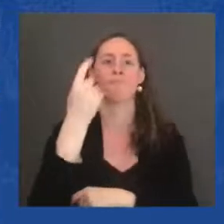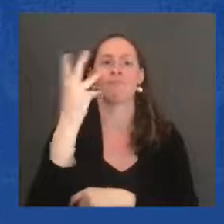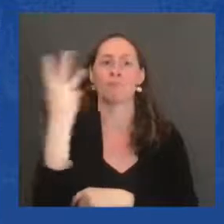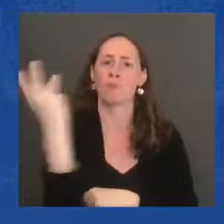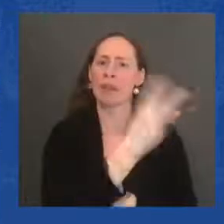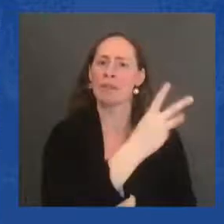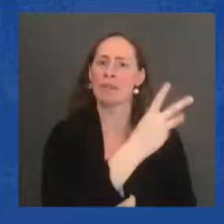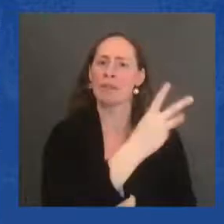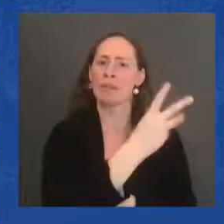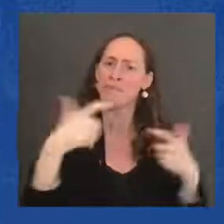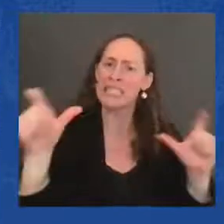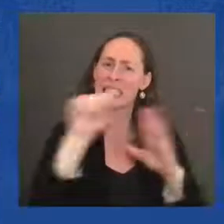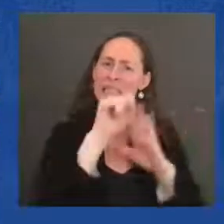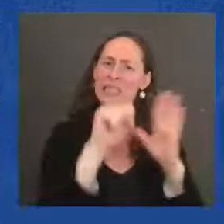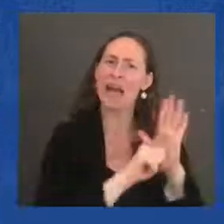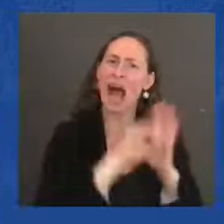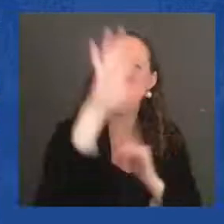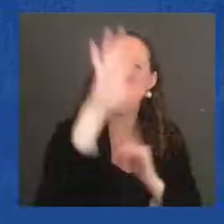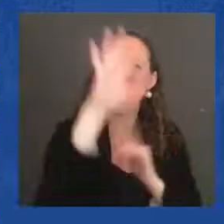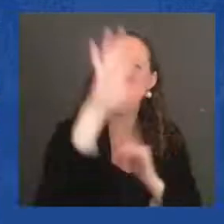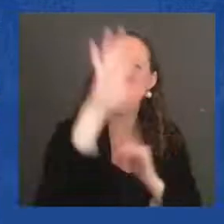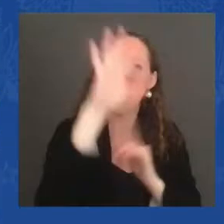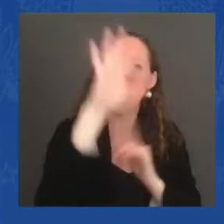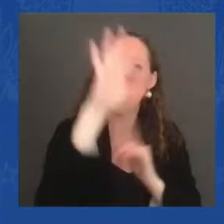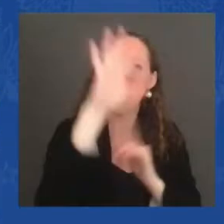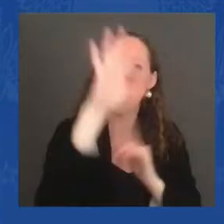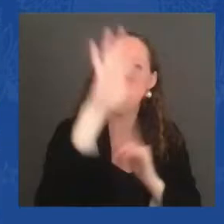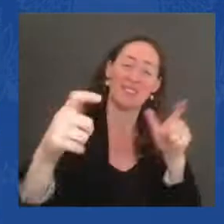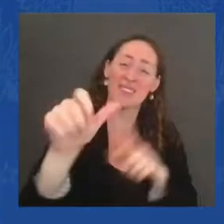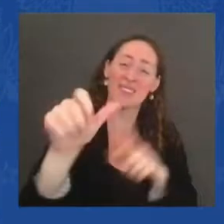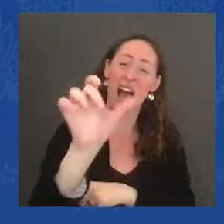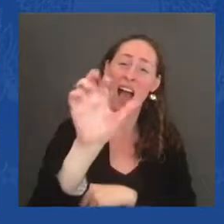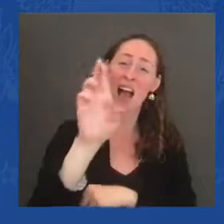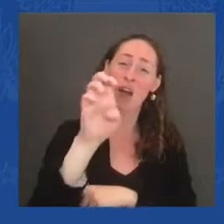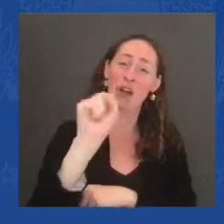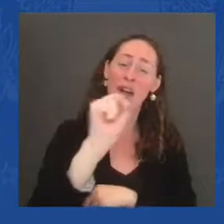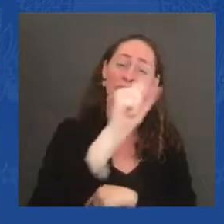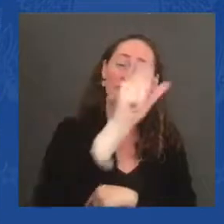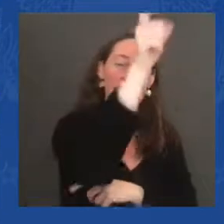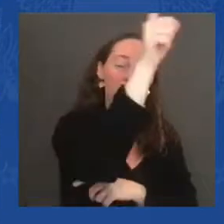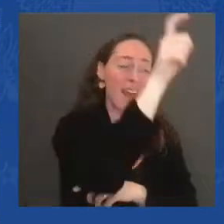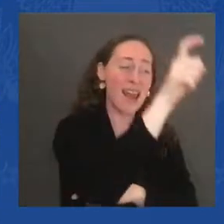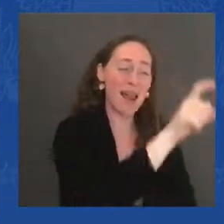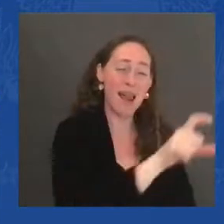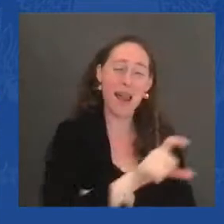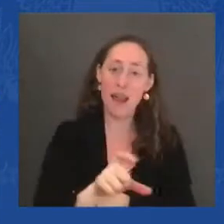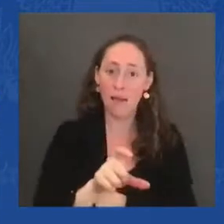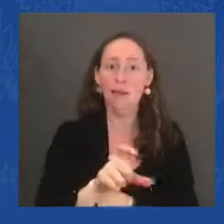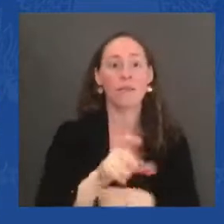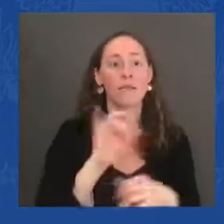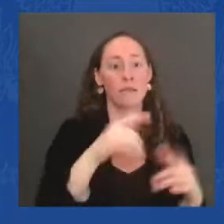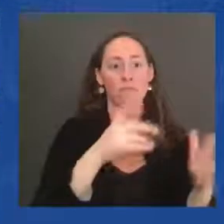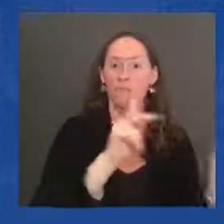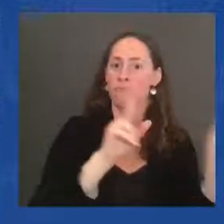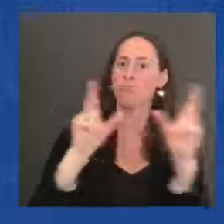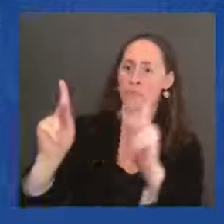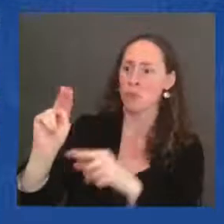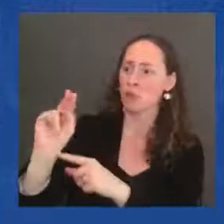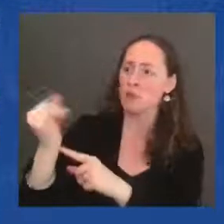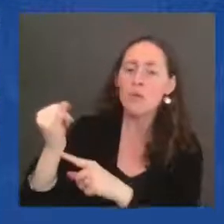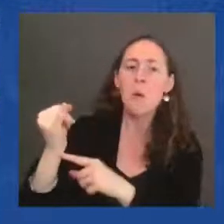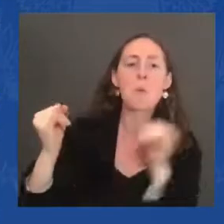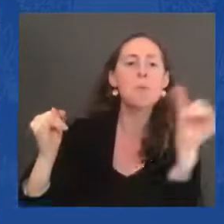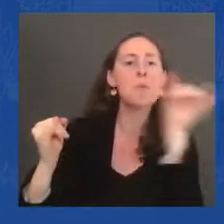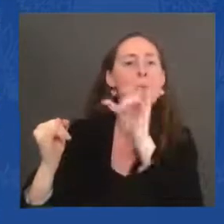state. And you know, California, 2.2 million acres this